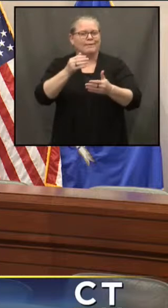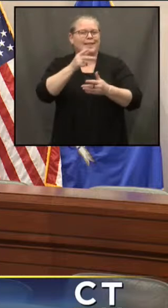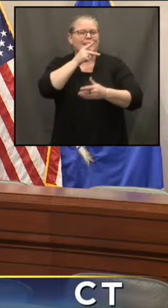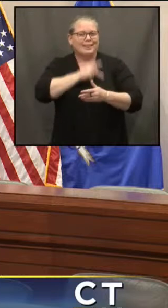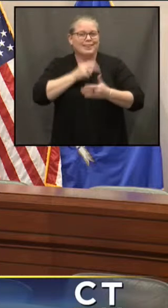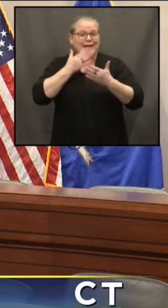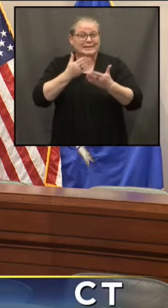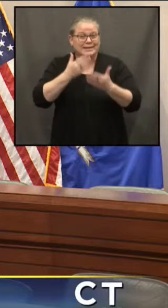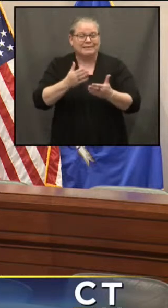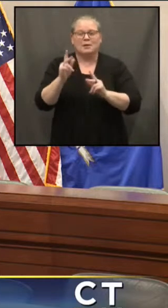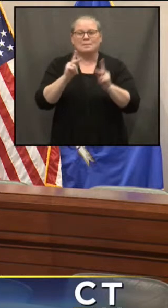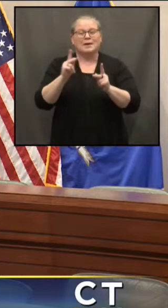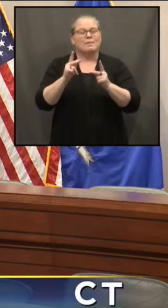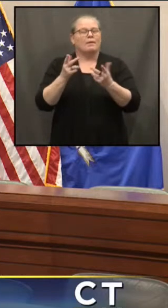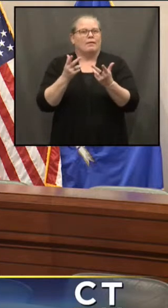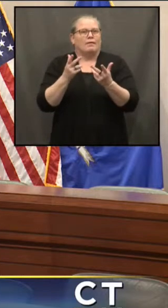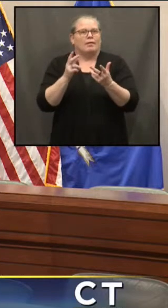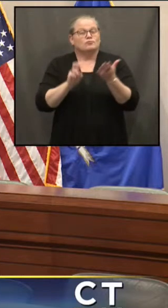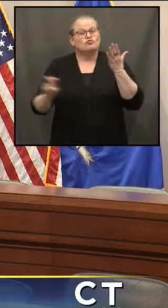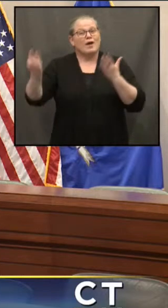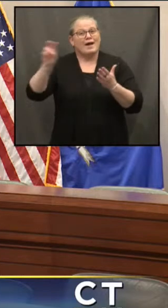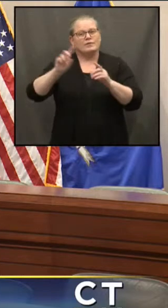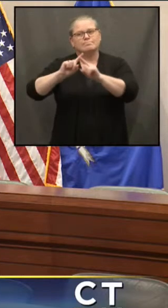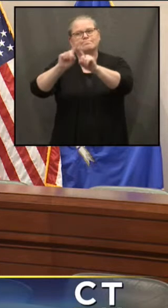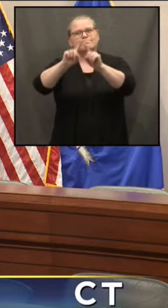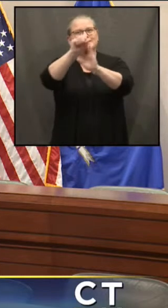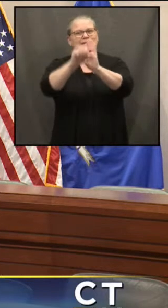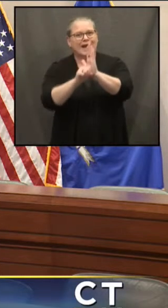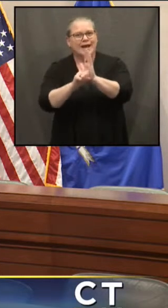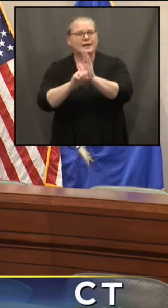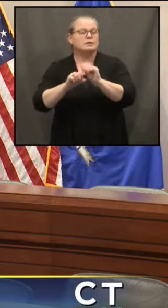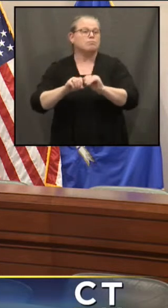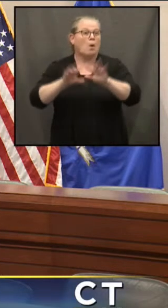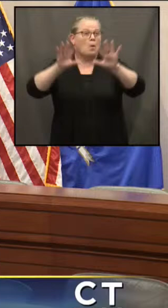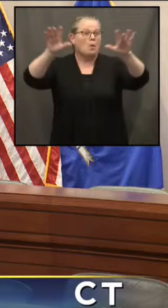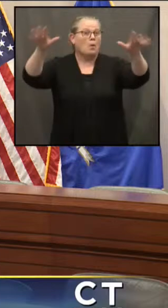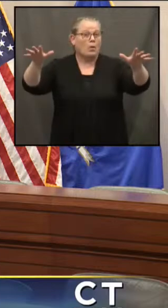and driving that spike even higher?